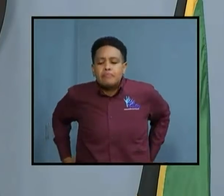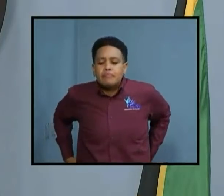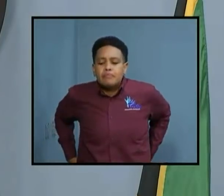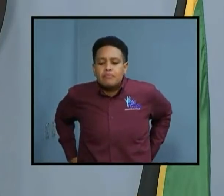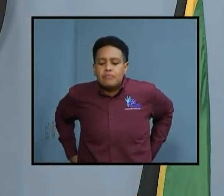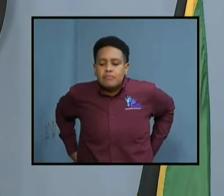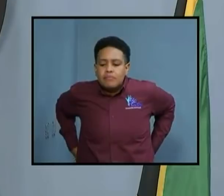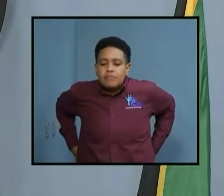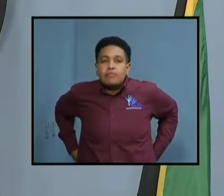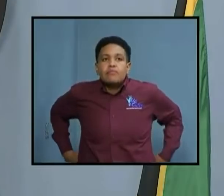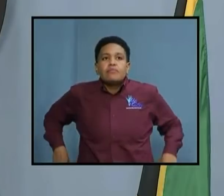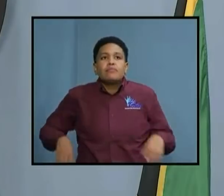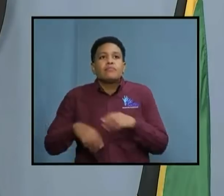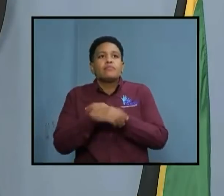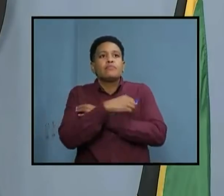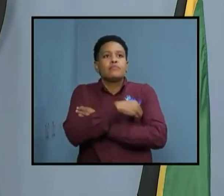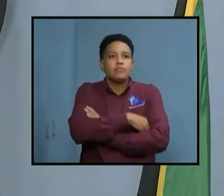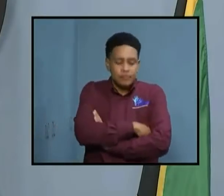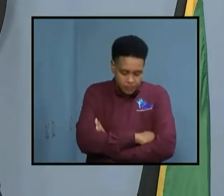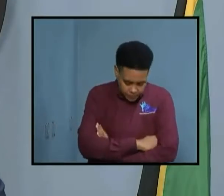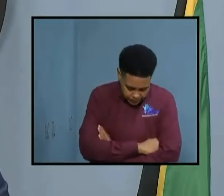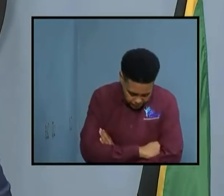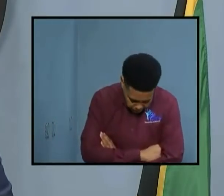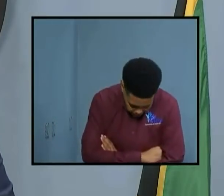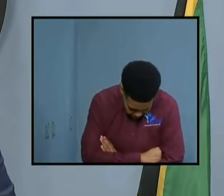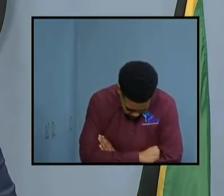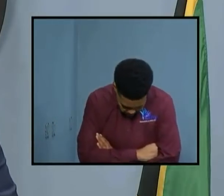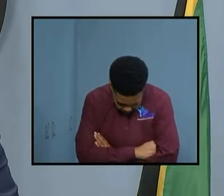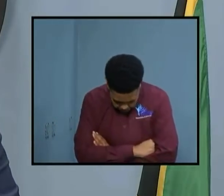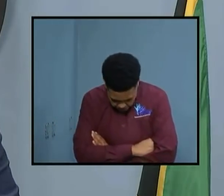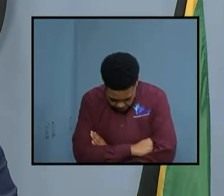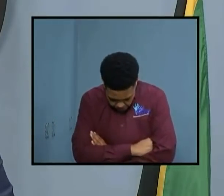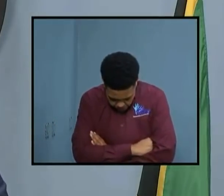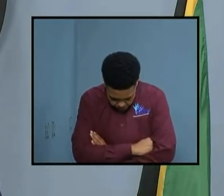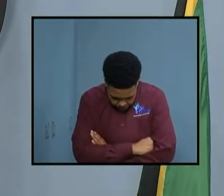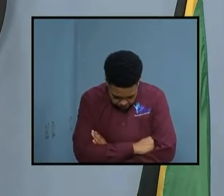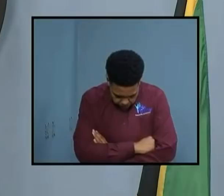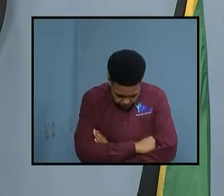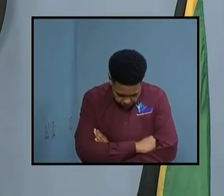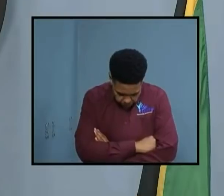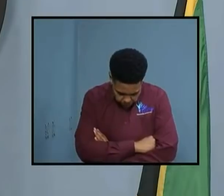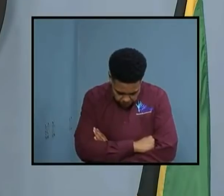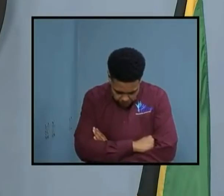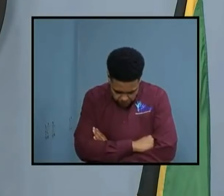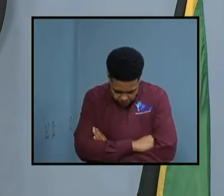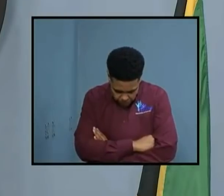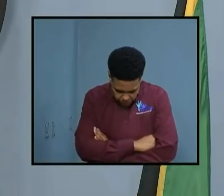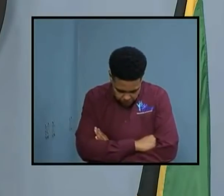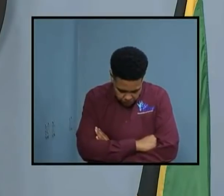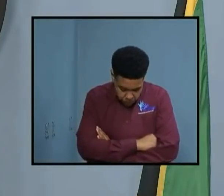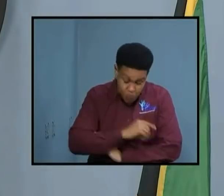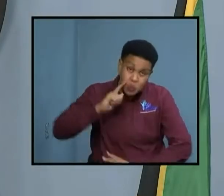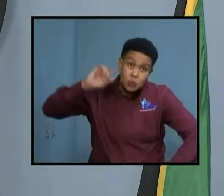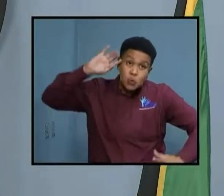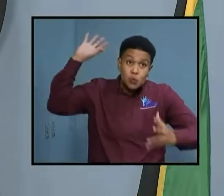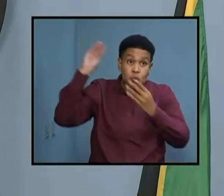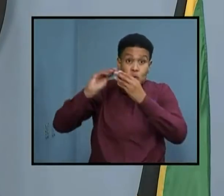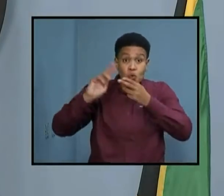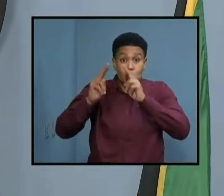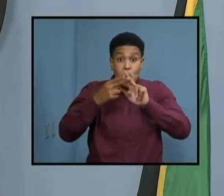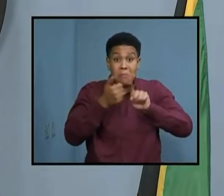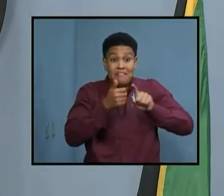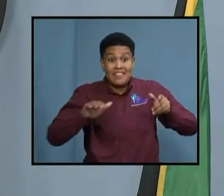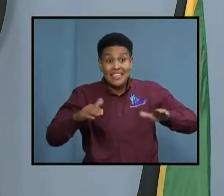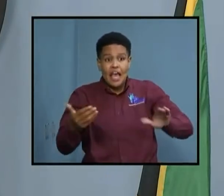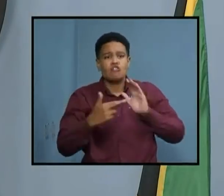The total number of deaths, as the Prime Minister said, represents 34, which is 1.1% of the overall